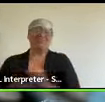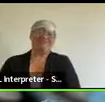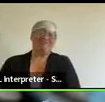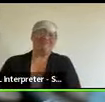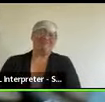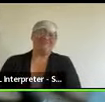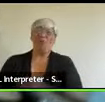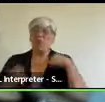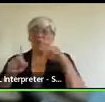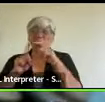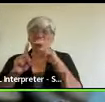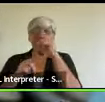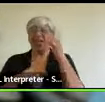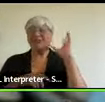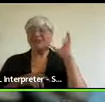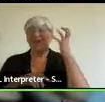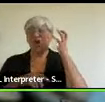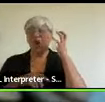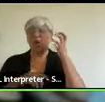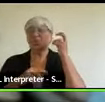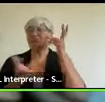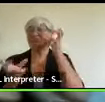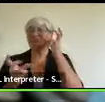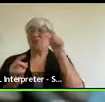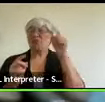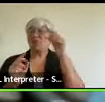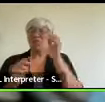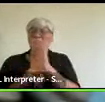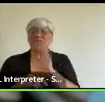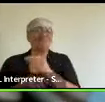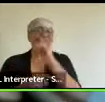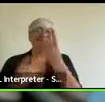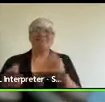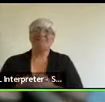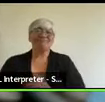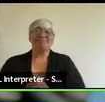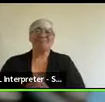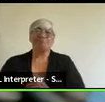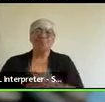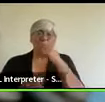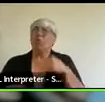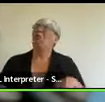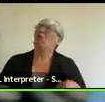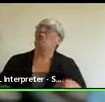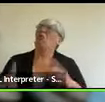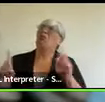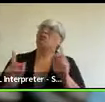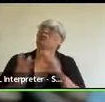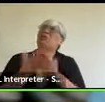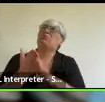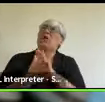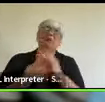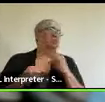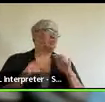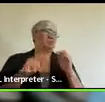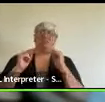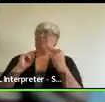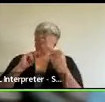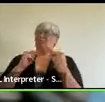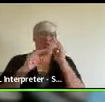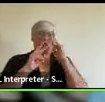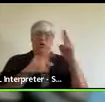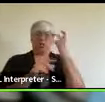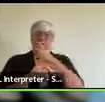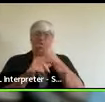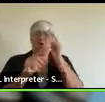Can my daughter access the audio description soundtrack for this movie? Blank stares, rising panic, uncomfortable glances. Don't look at the blind